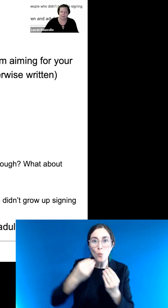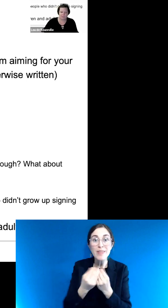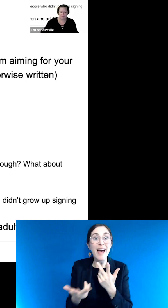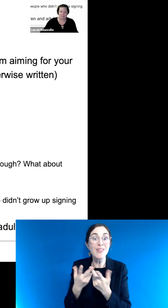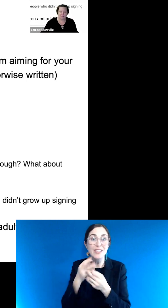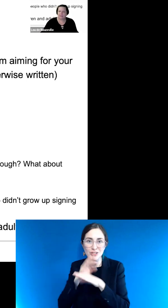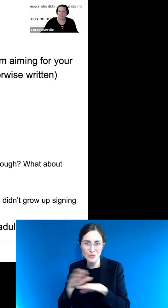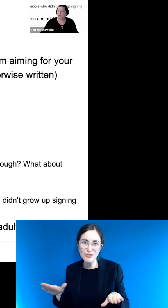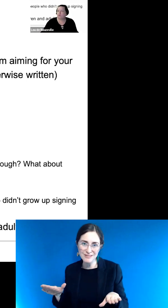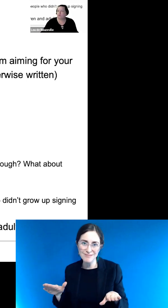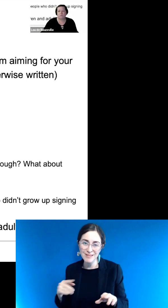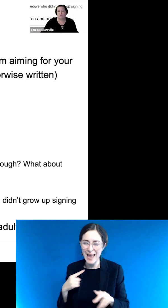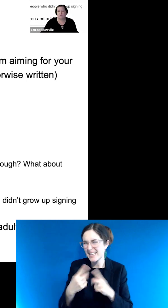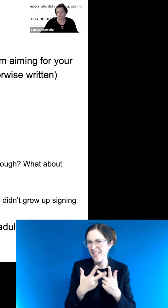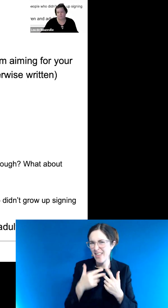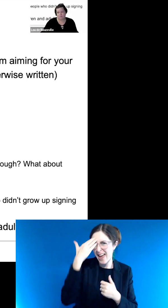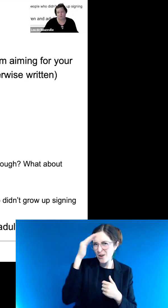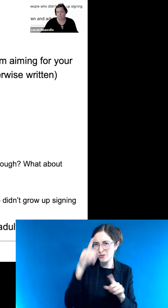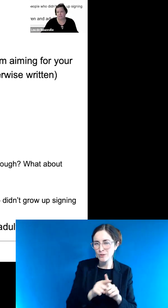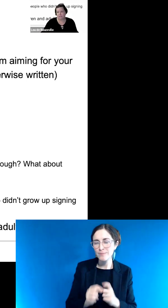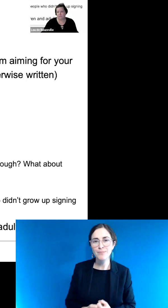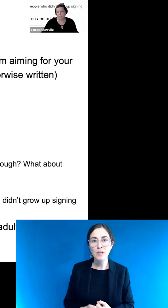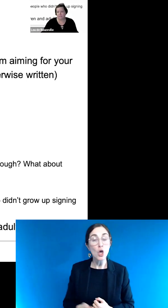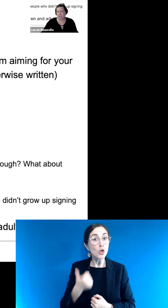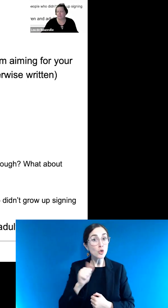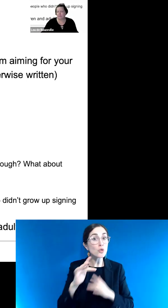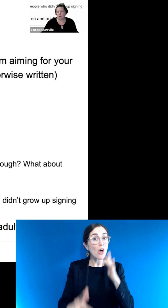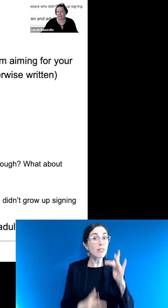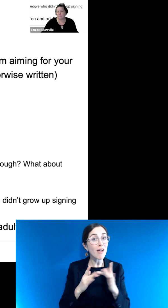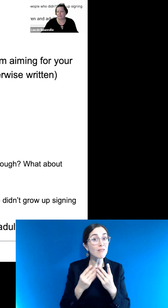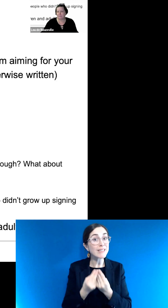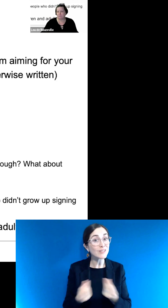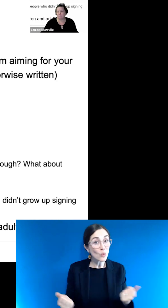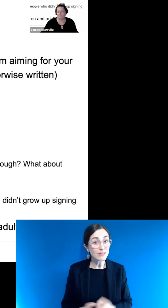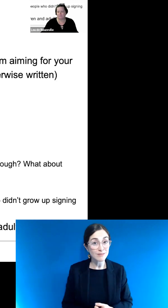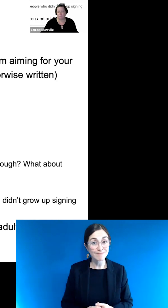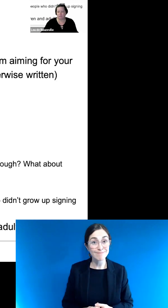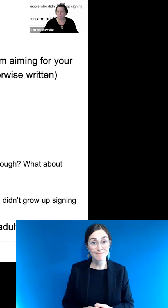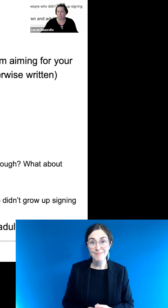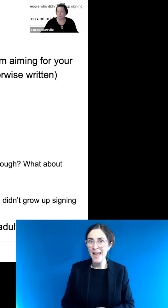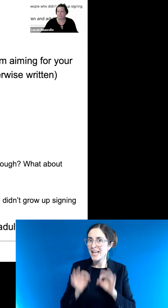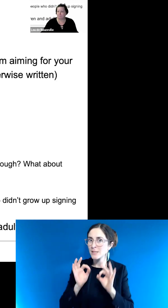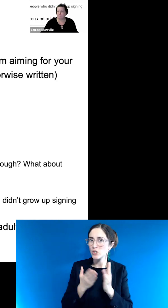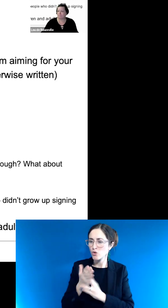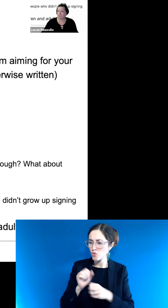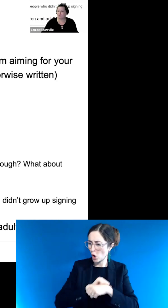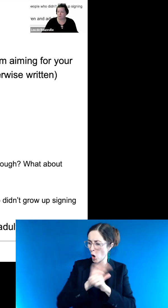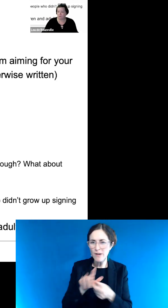as adults. Use all the great online resources, especially in lockdown. Some people, very generous people,